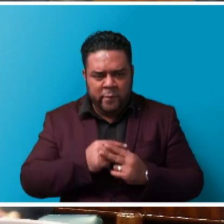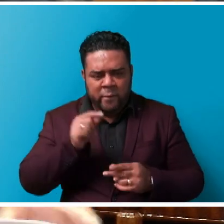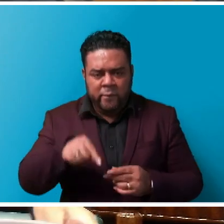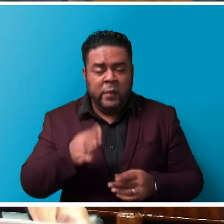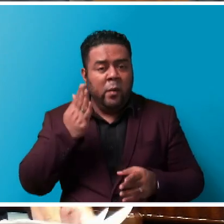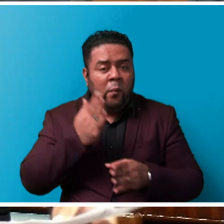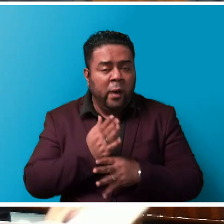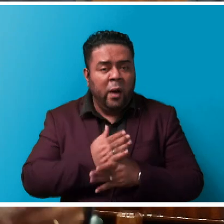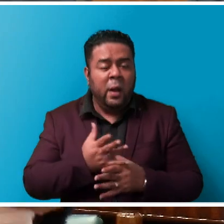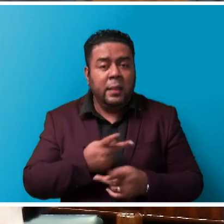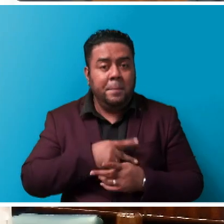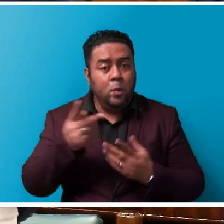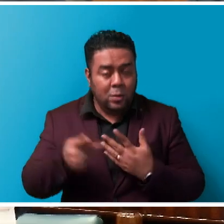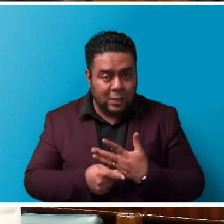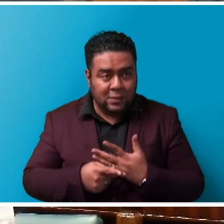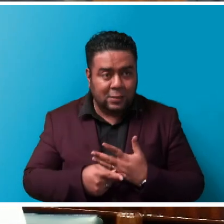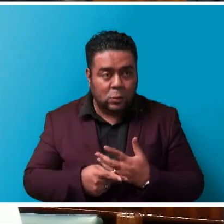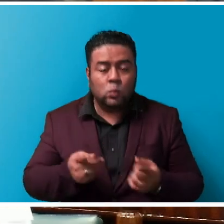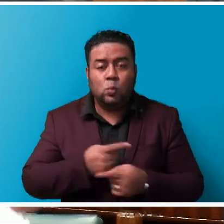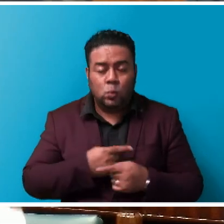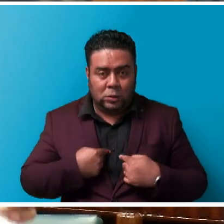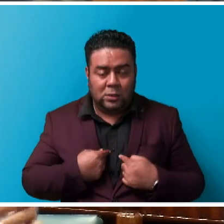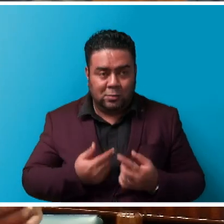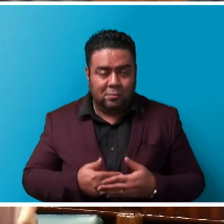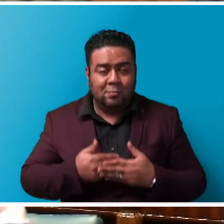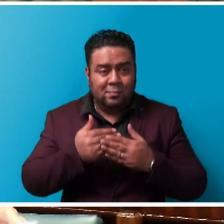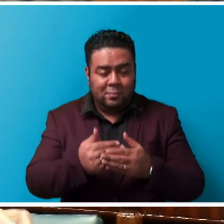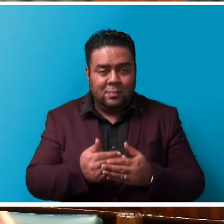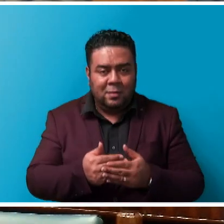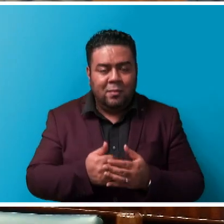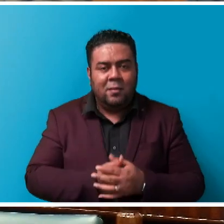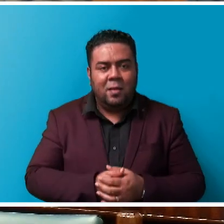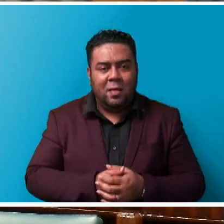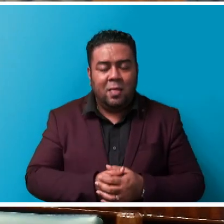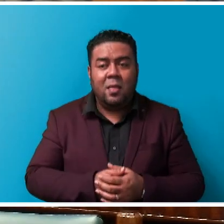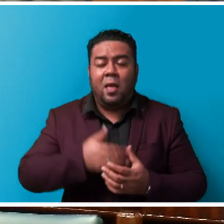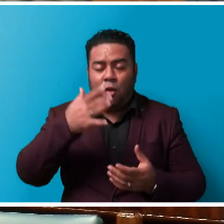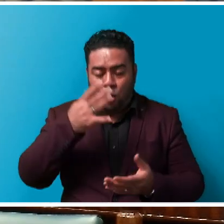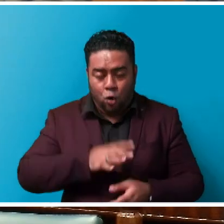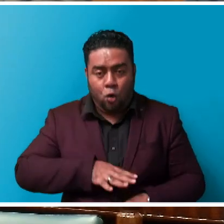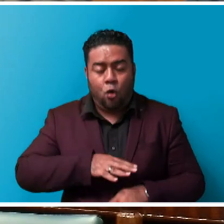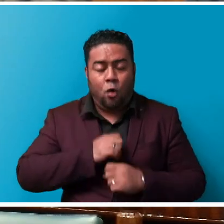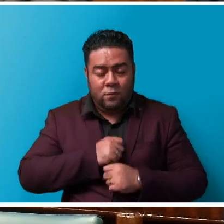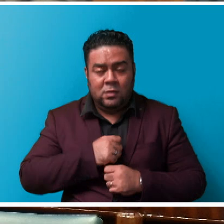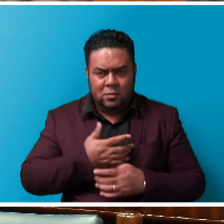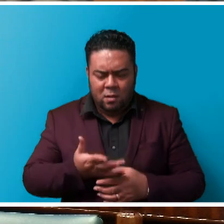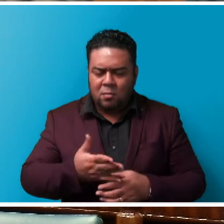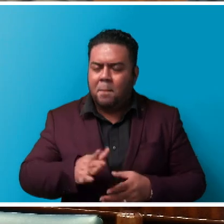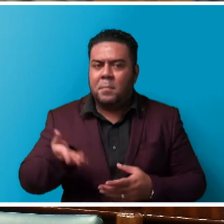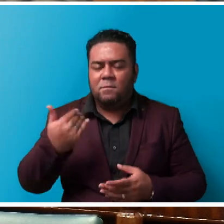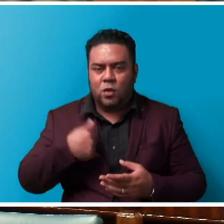works in line and projects, we anticipate that and confident that the above measures over the next 18